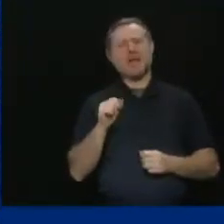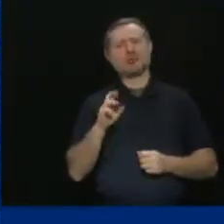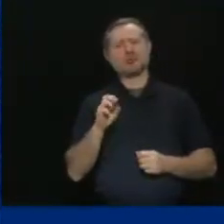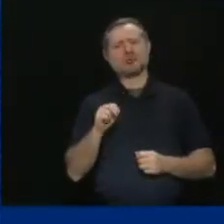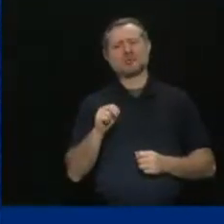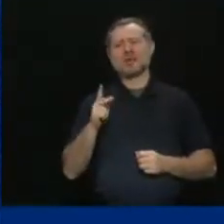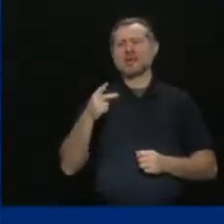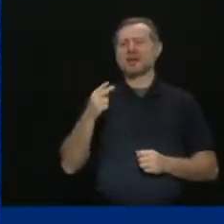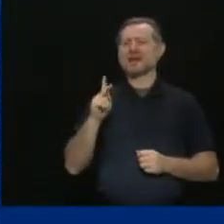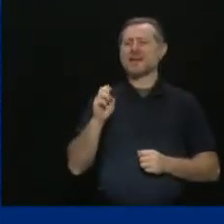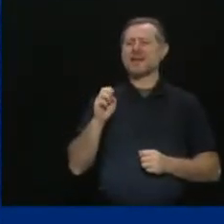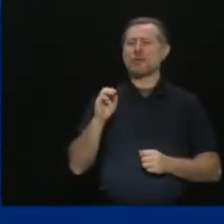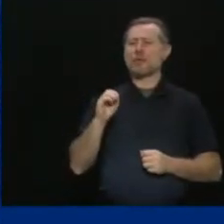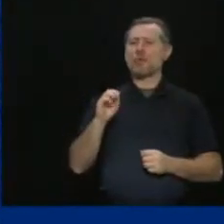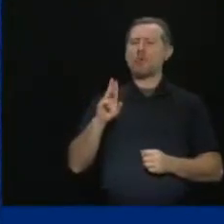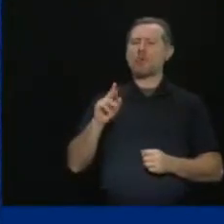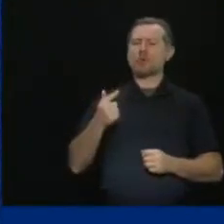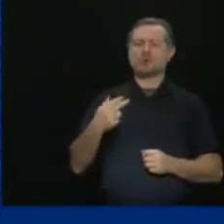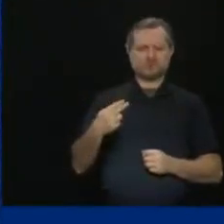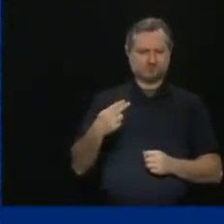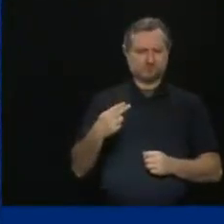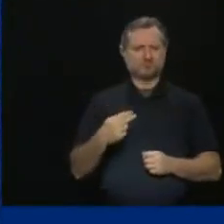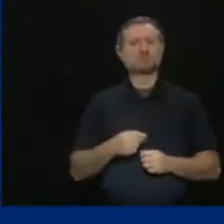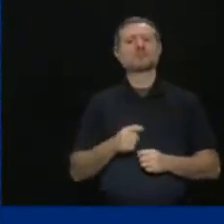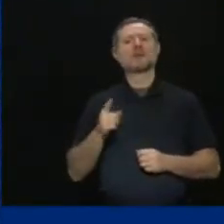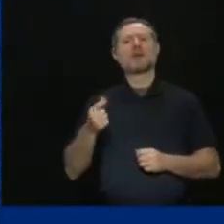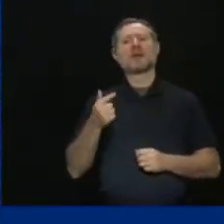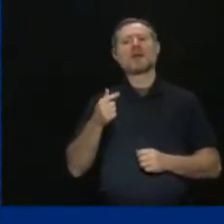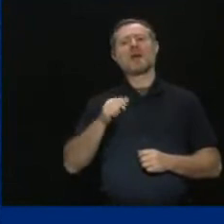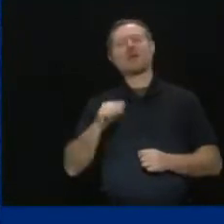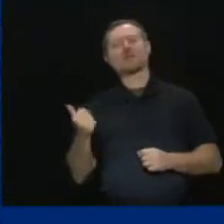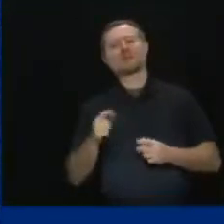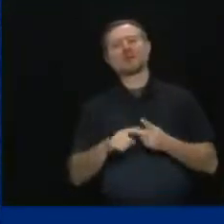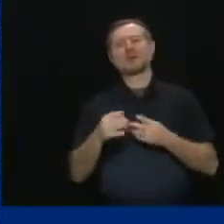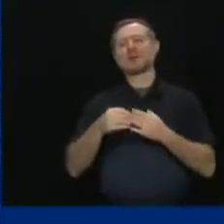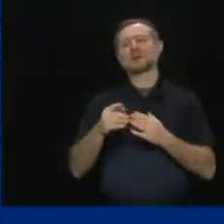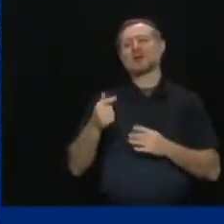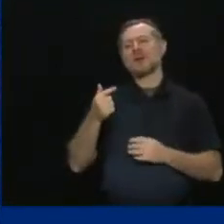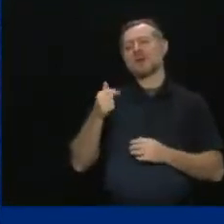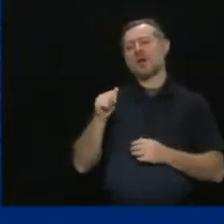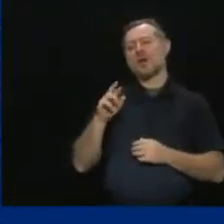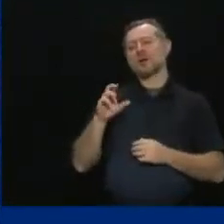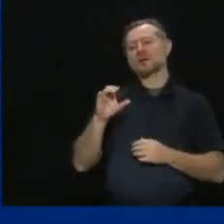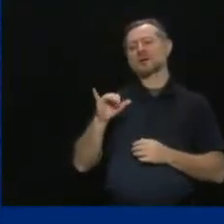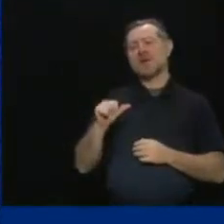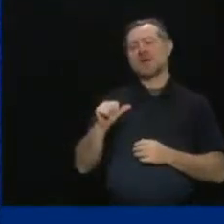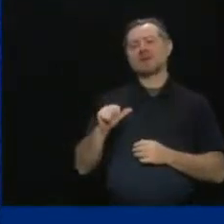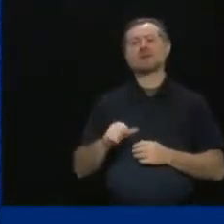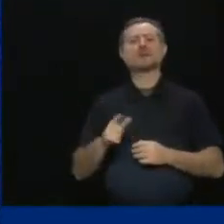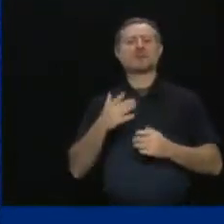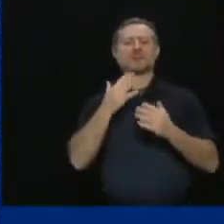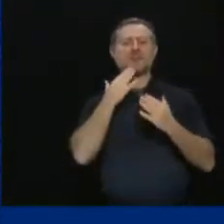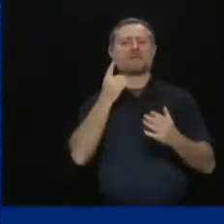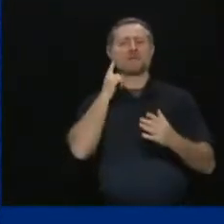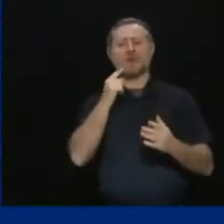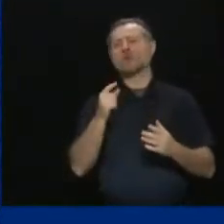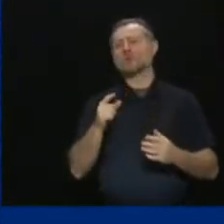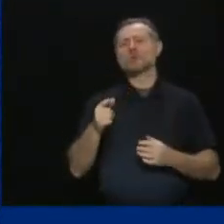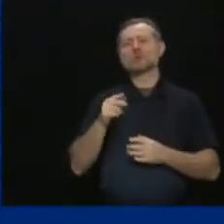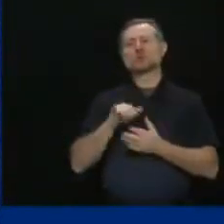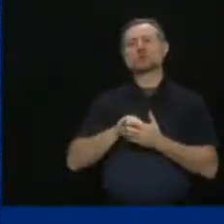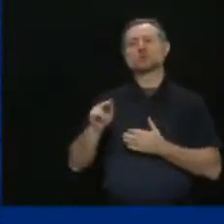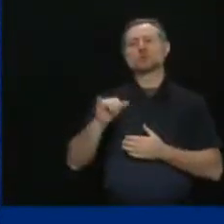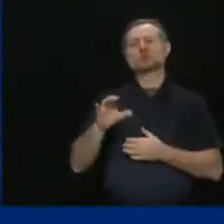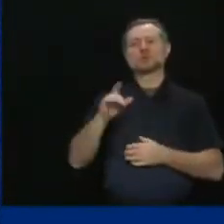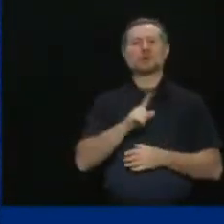and I have a brand new health commissioner starting to Mary Bassett, who I was just thanked again by our legislators from the city saying, it's